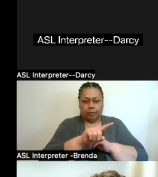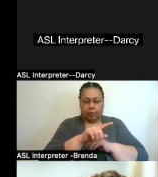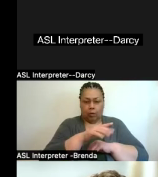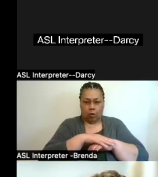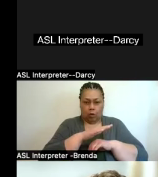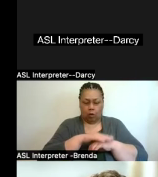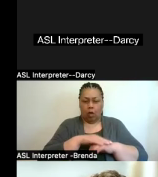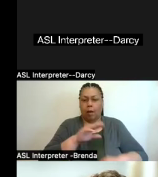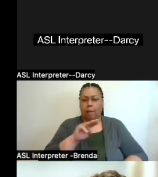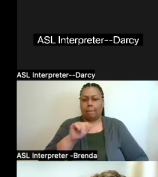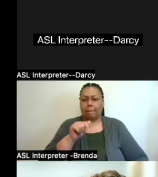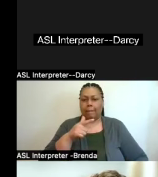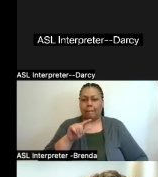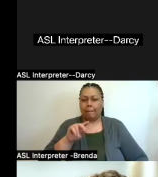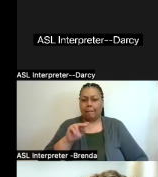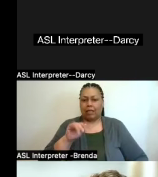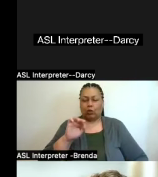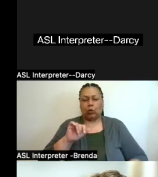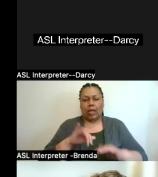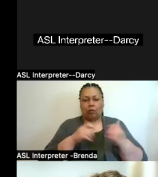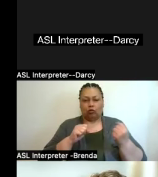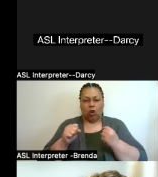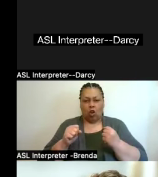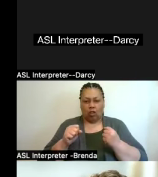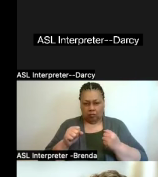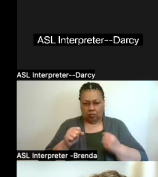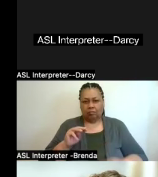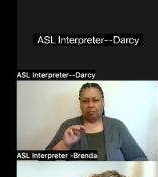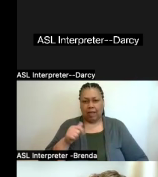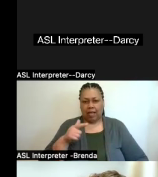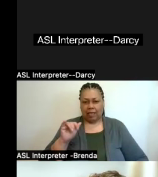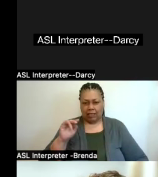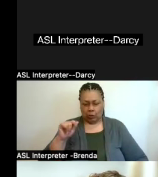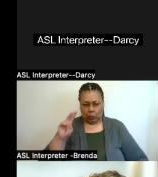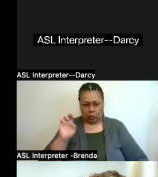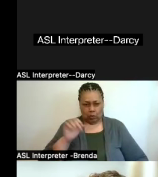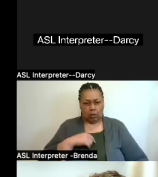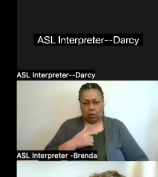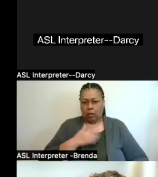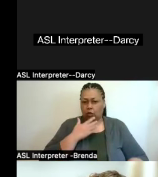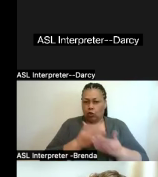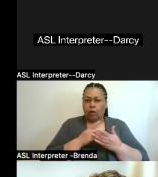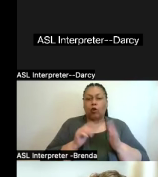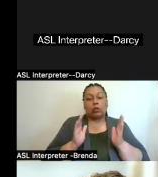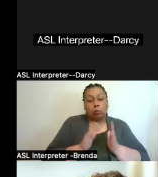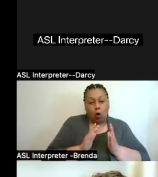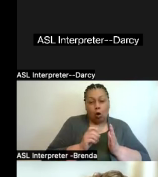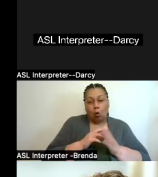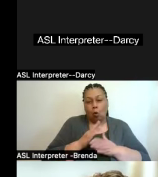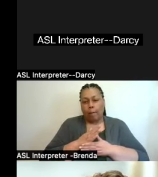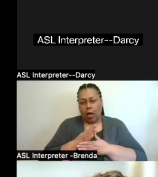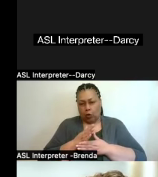its magnitude estimate. And it's very good for smaller to moderate magnitude events. But once you